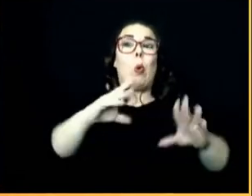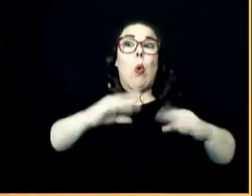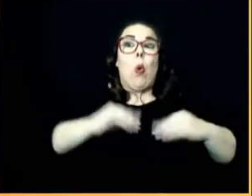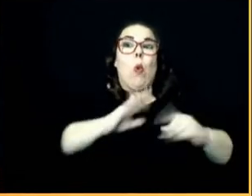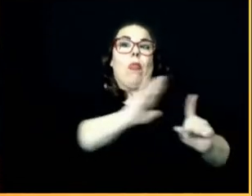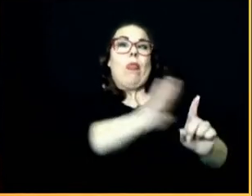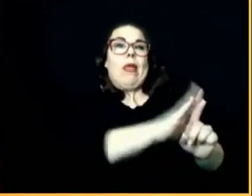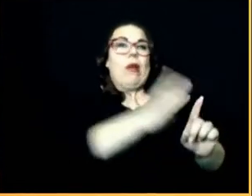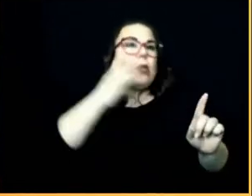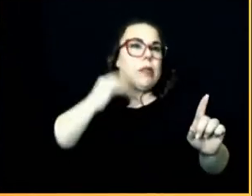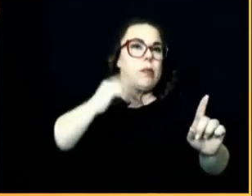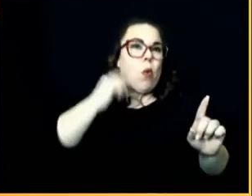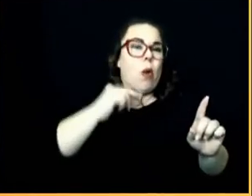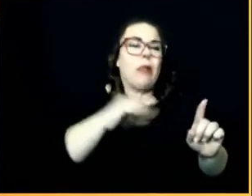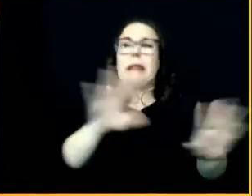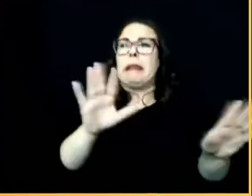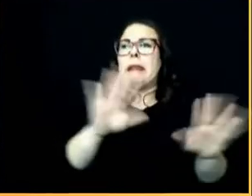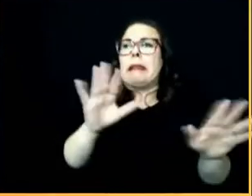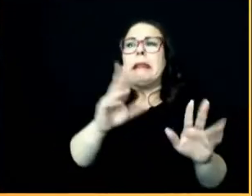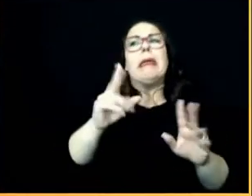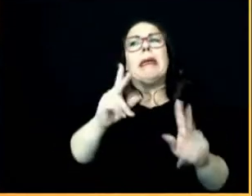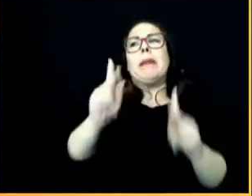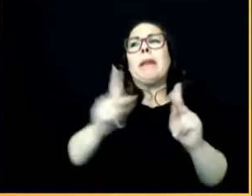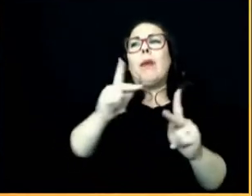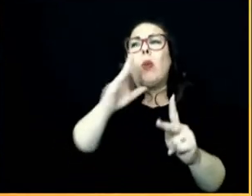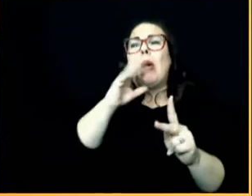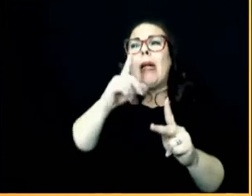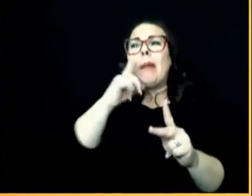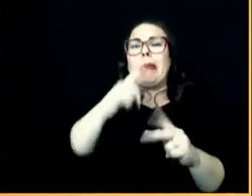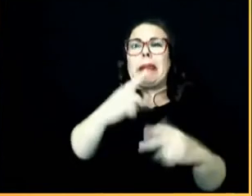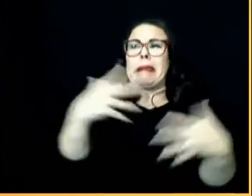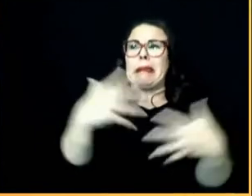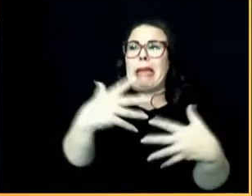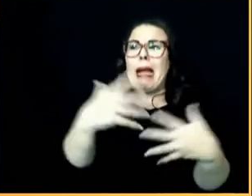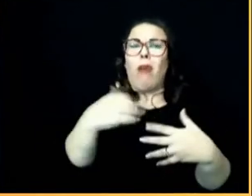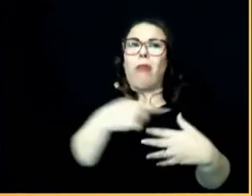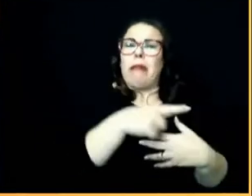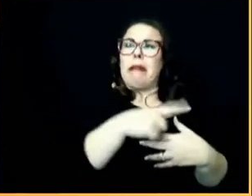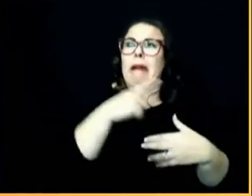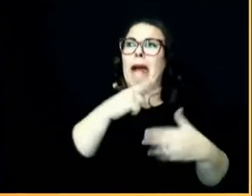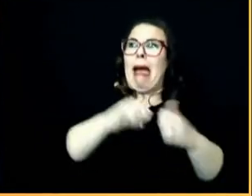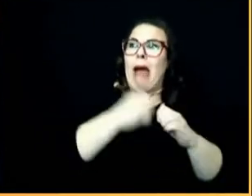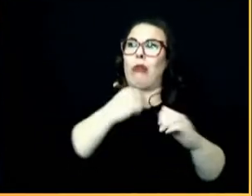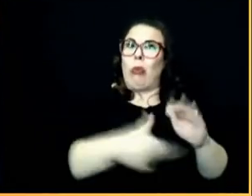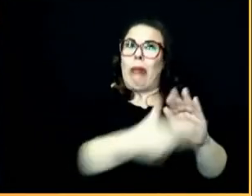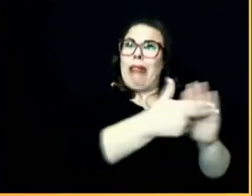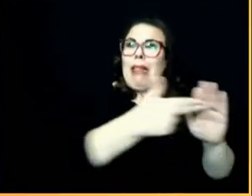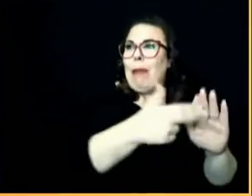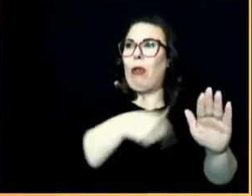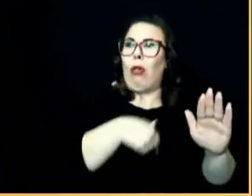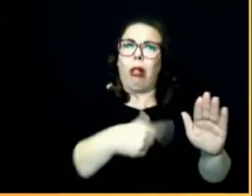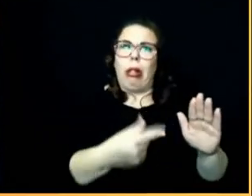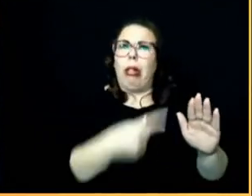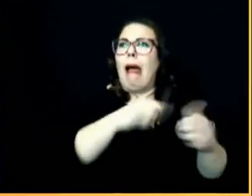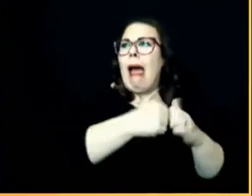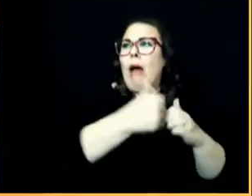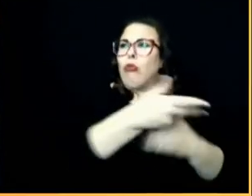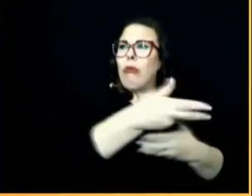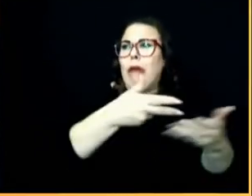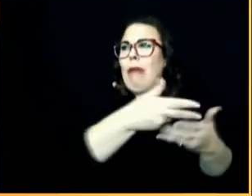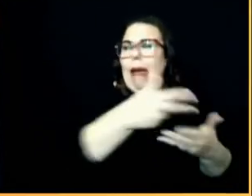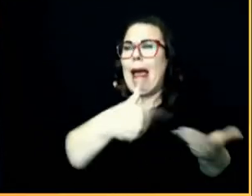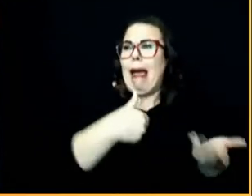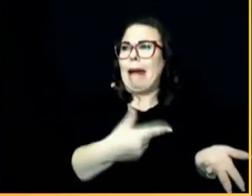people are going to be afraid of trans people or not know how to categorize us or not know what to do with us. And I think what we're seeing with